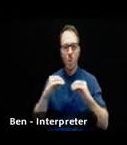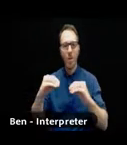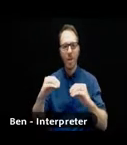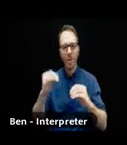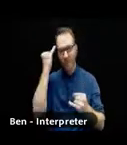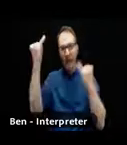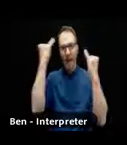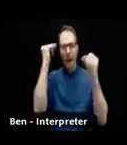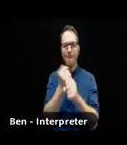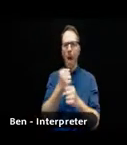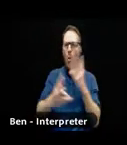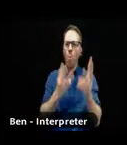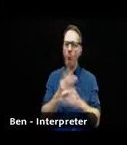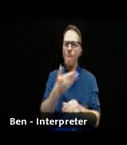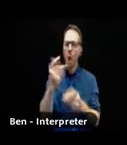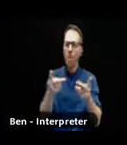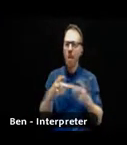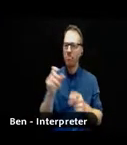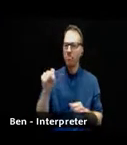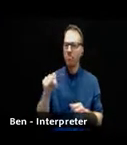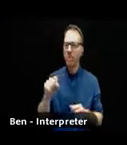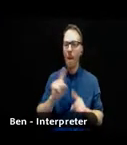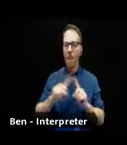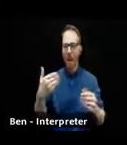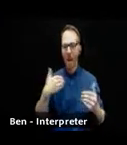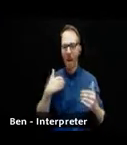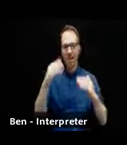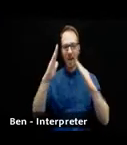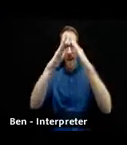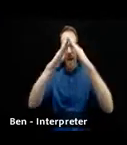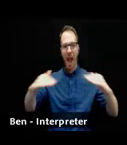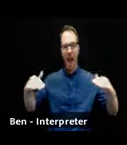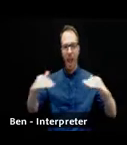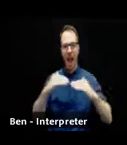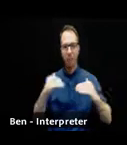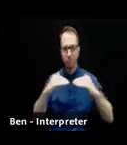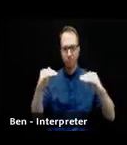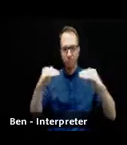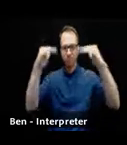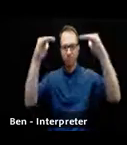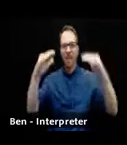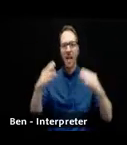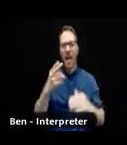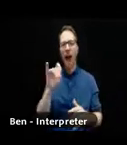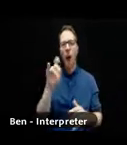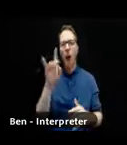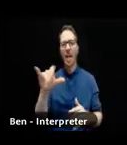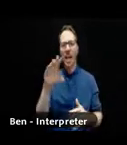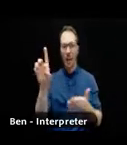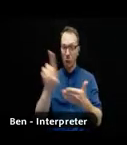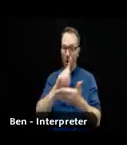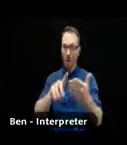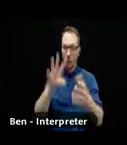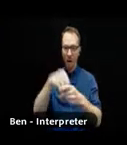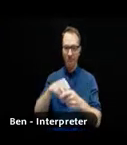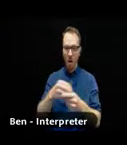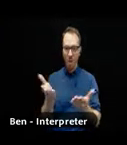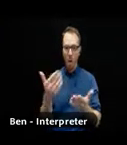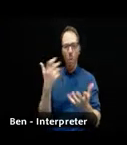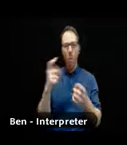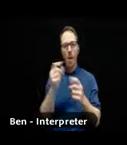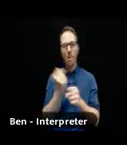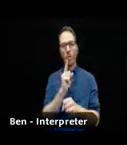the world a better place where there are hierarchies and there's discrimination. And we want to make